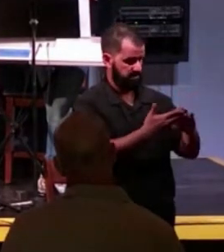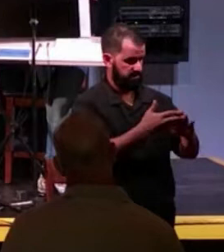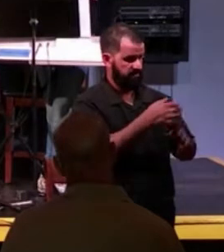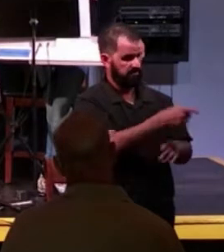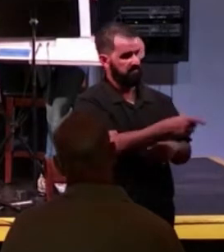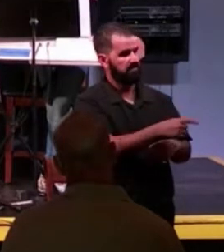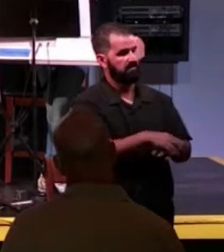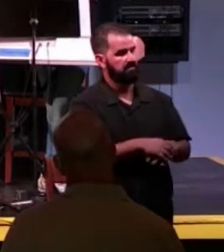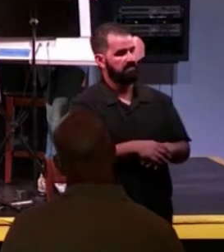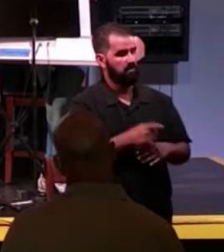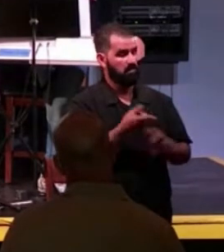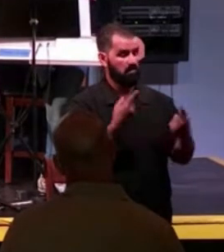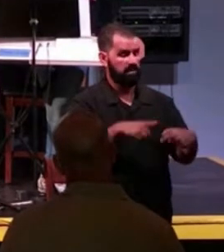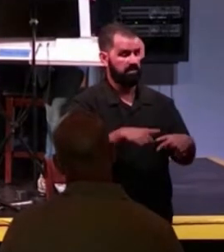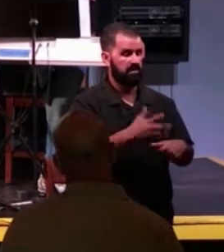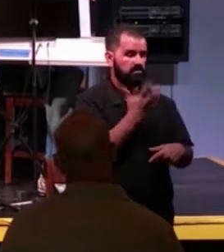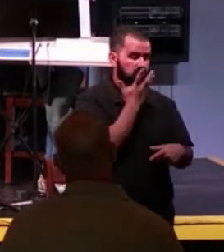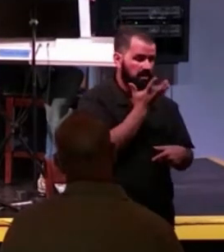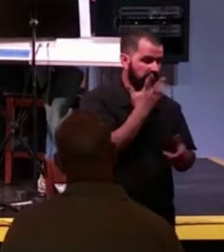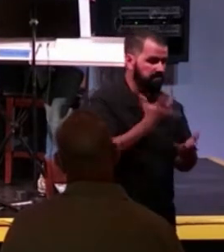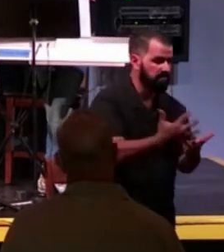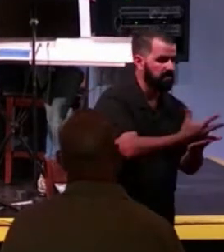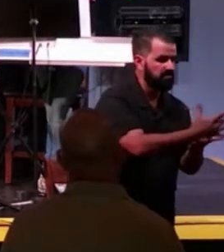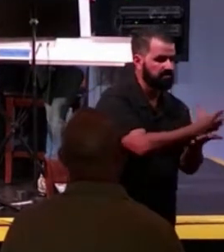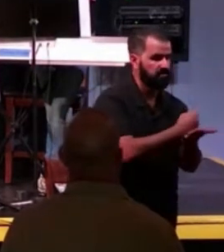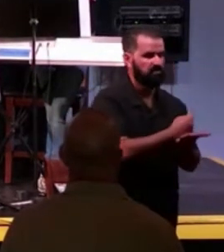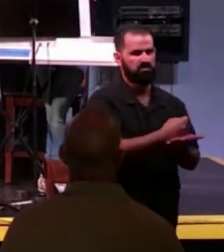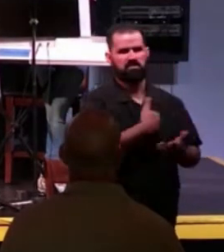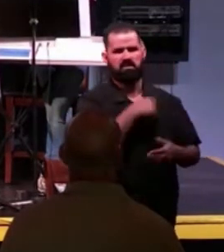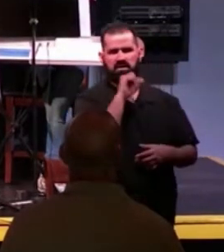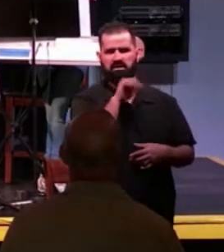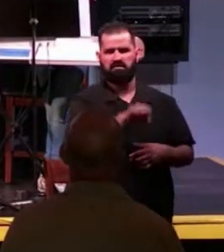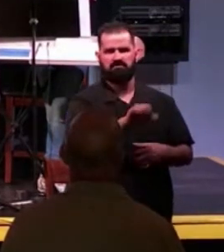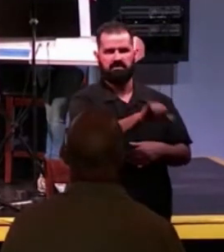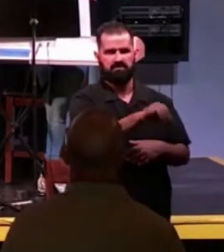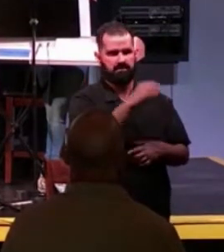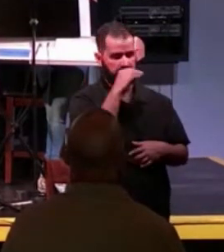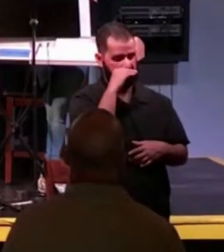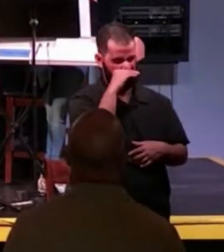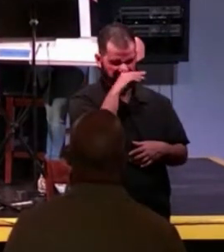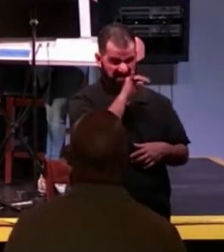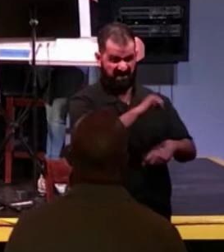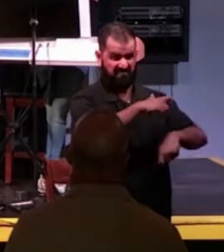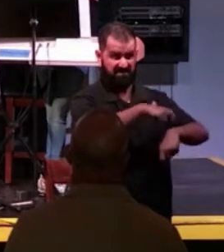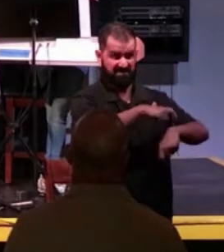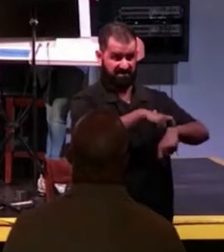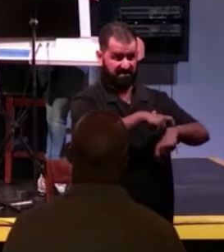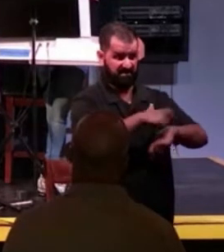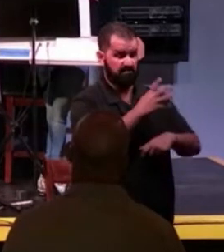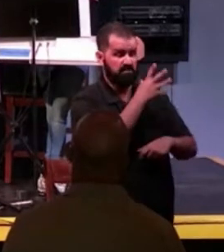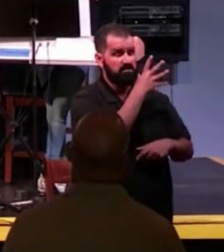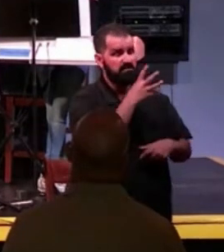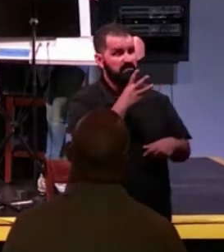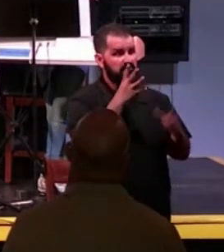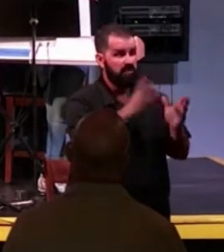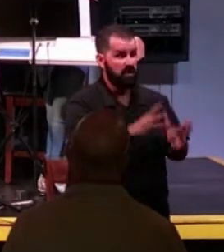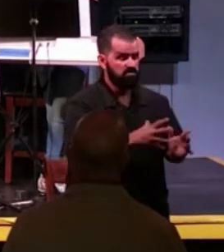as the barley harvest was beginning. Listen, ooh, I love that. And she arrived